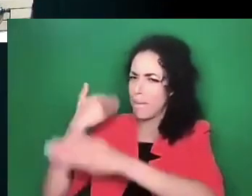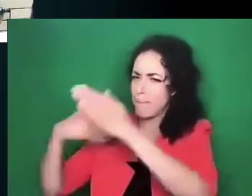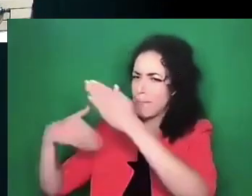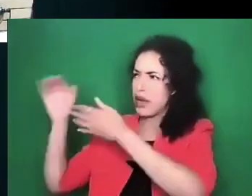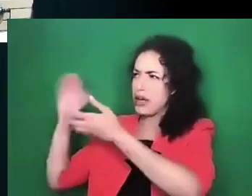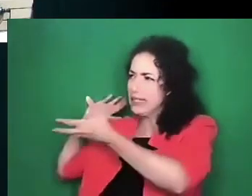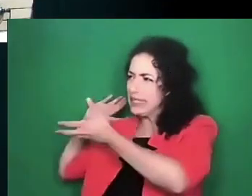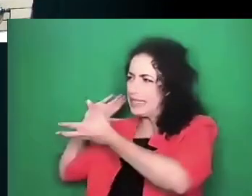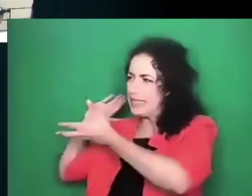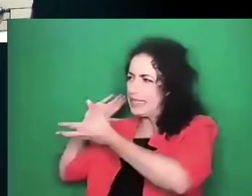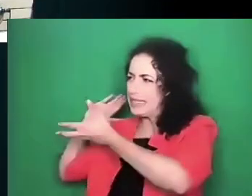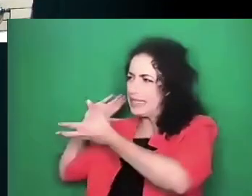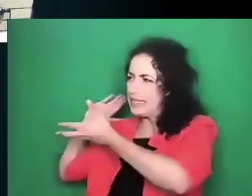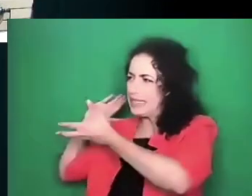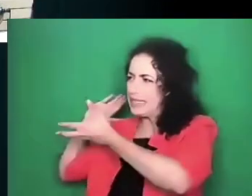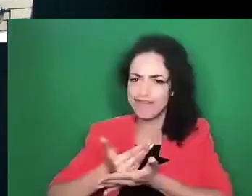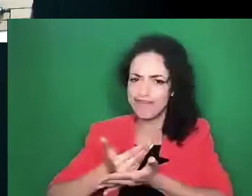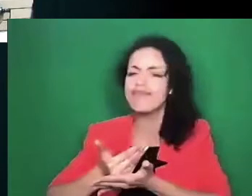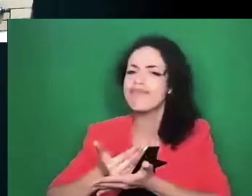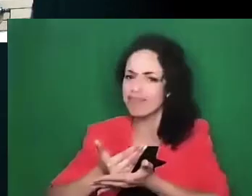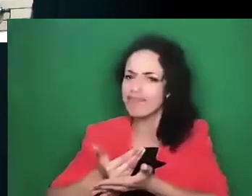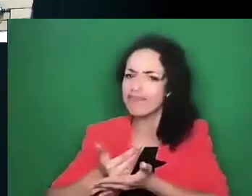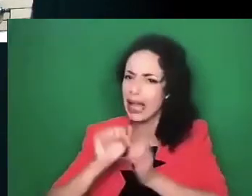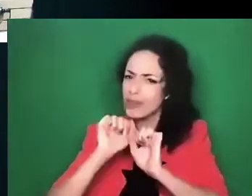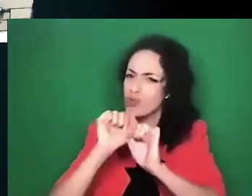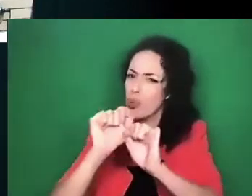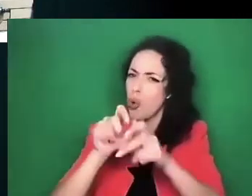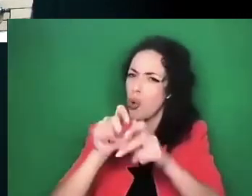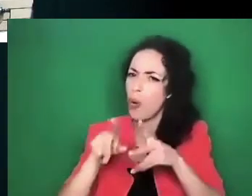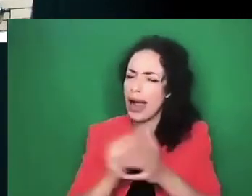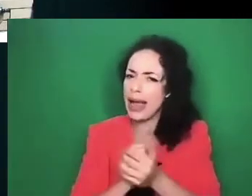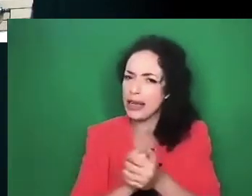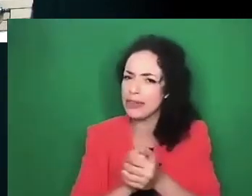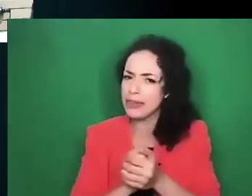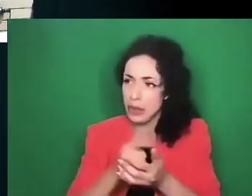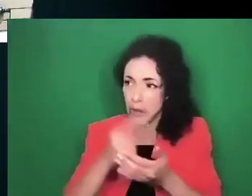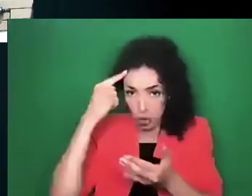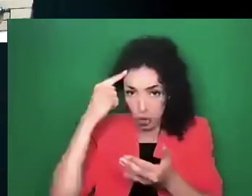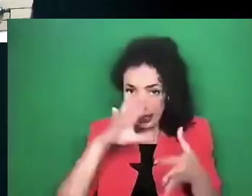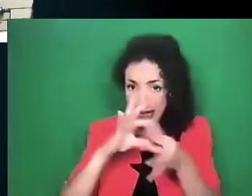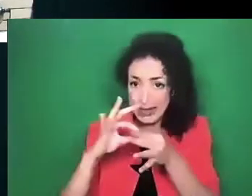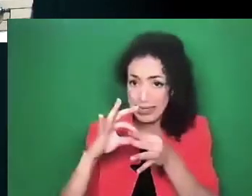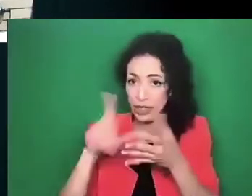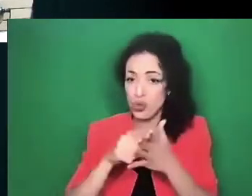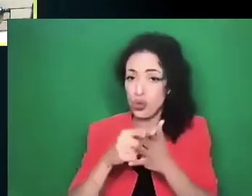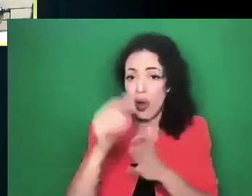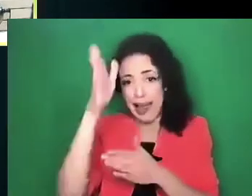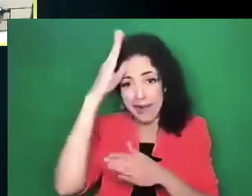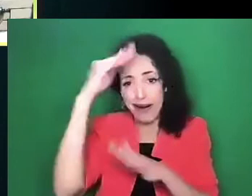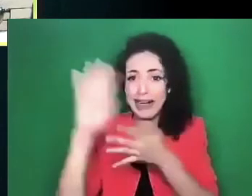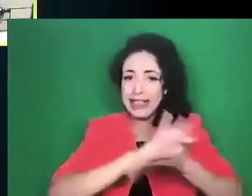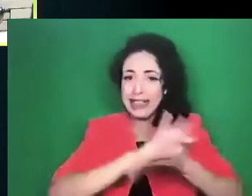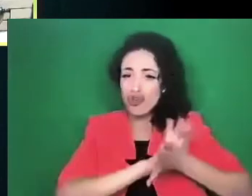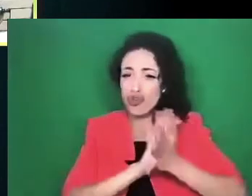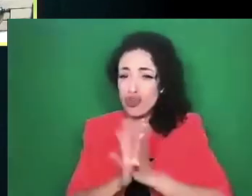much is that to do, do you think, with the destruction that Iraq has experienced over so many decades? Oh,